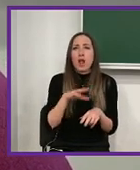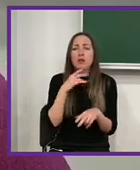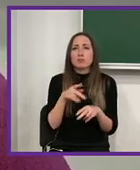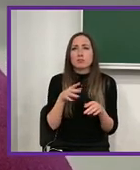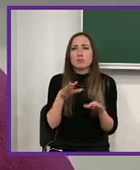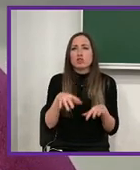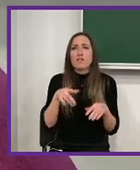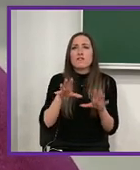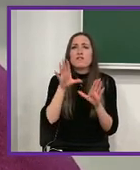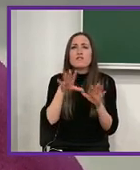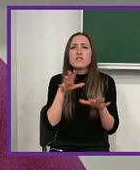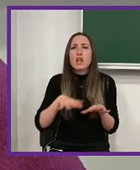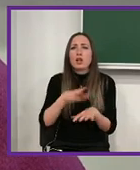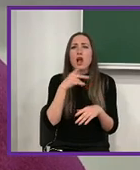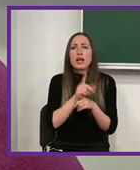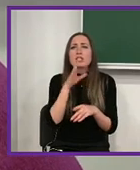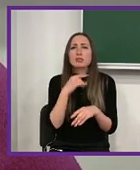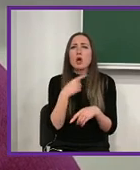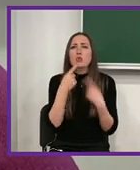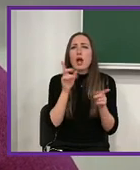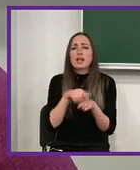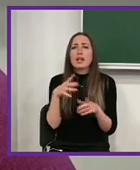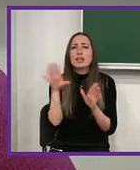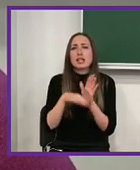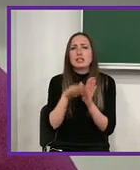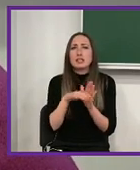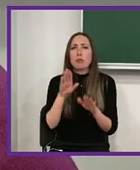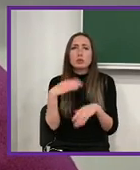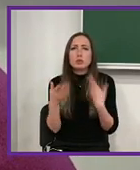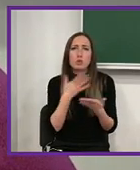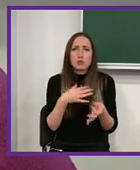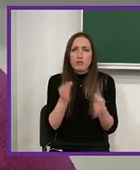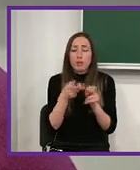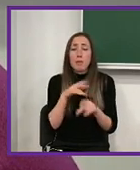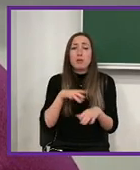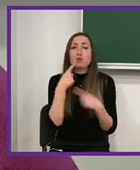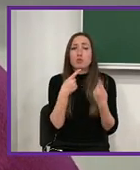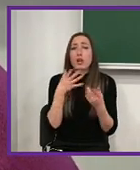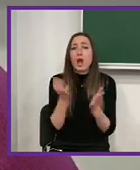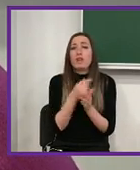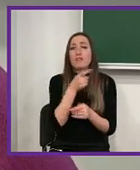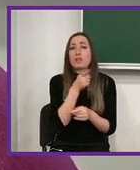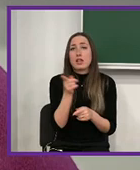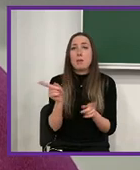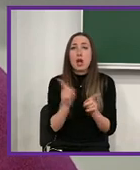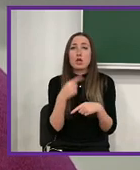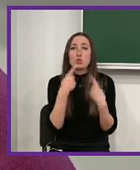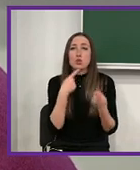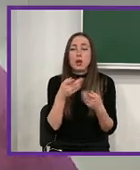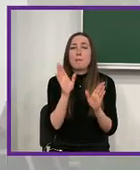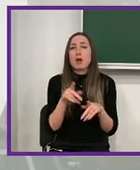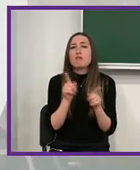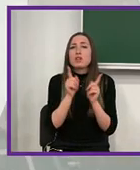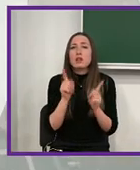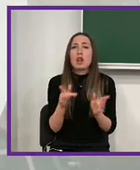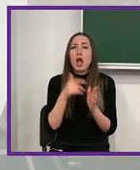really, really important. And when we talk about stakeholders, we obviously talk about any really individual group who may